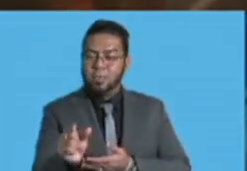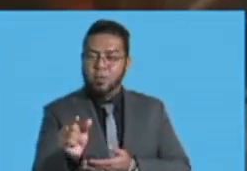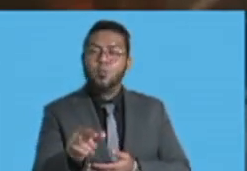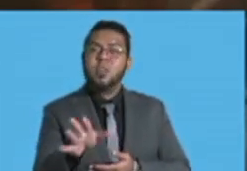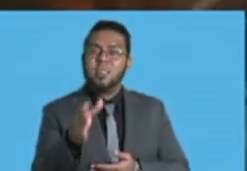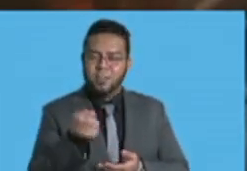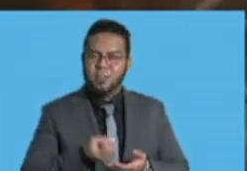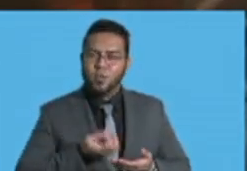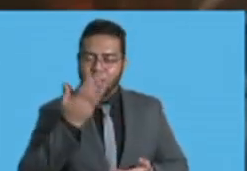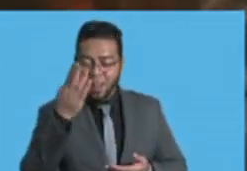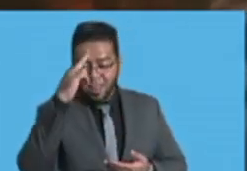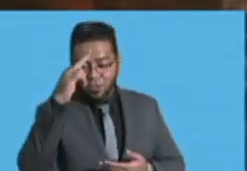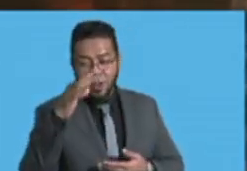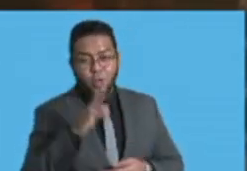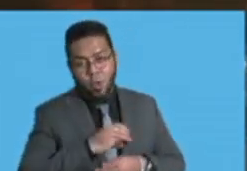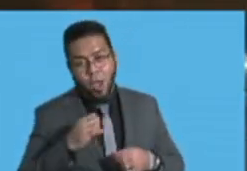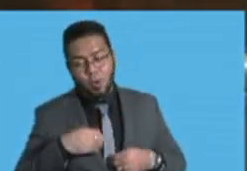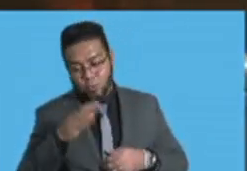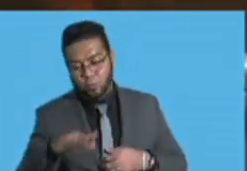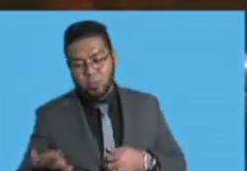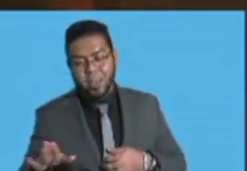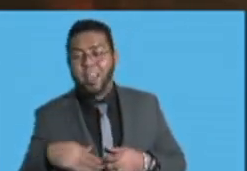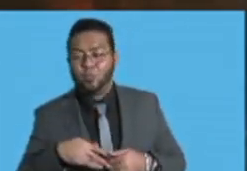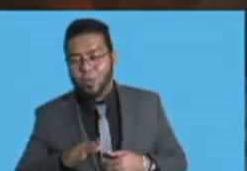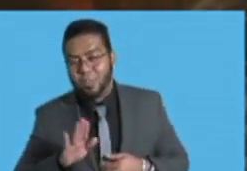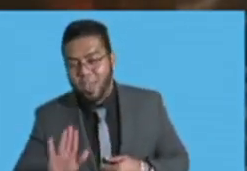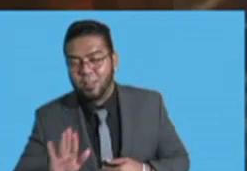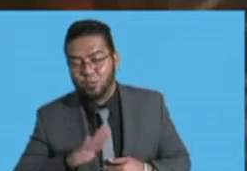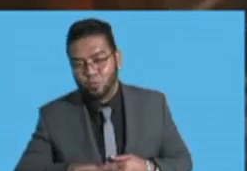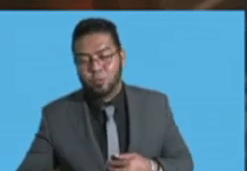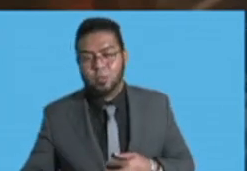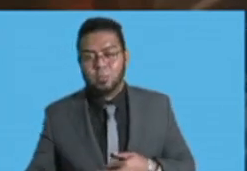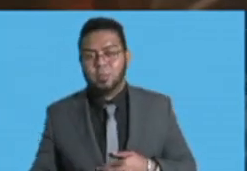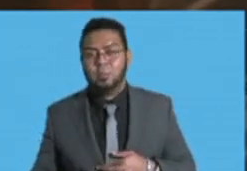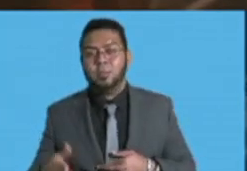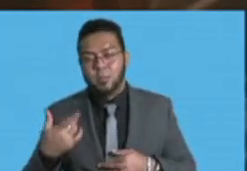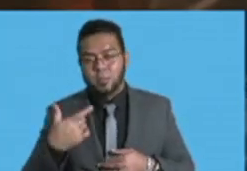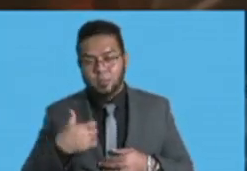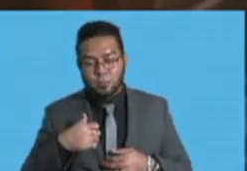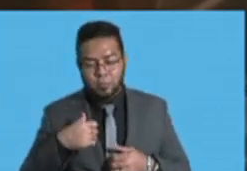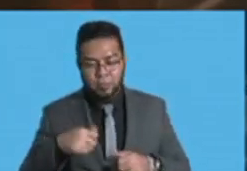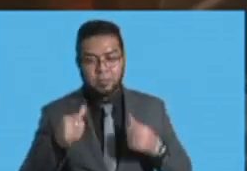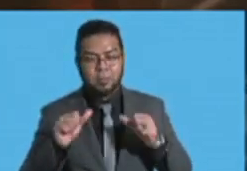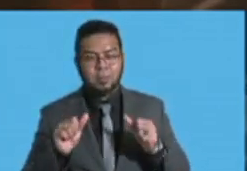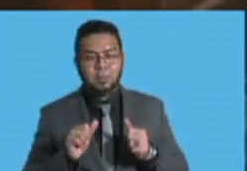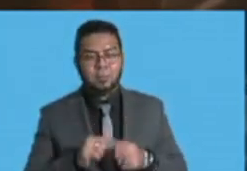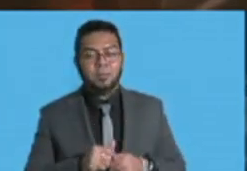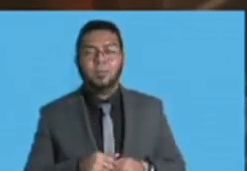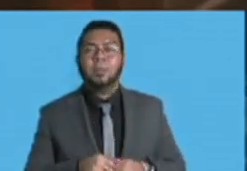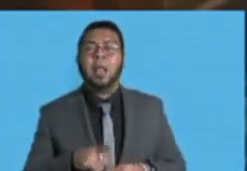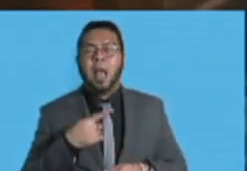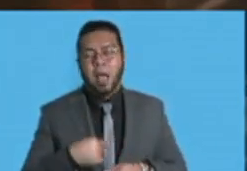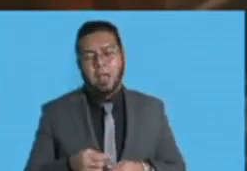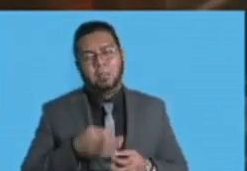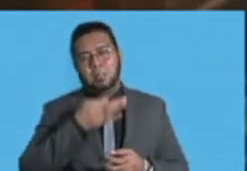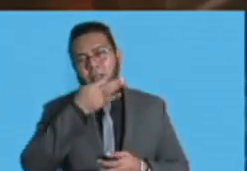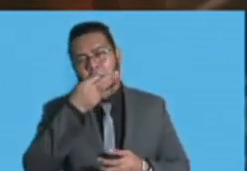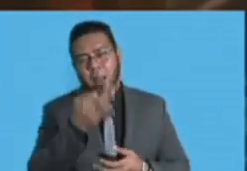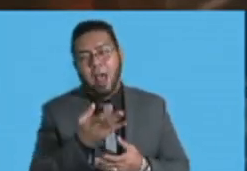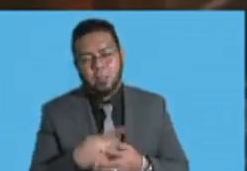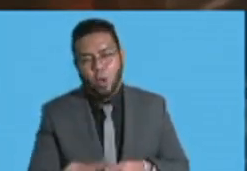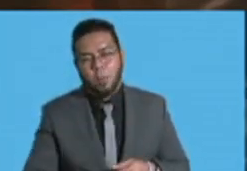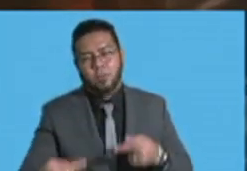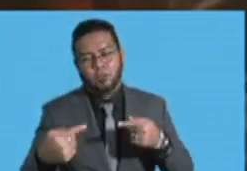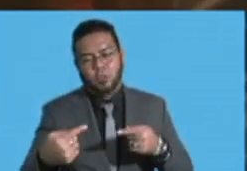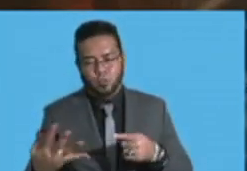nation, to our children, and their children. To succeed in this endeavor, I sincerely urge our opposition to